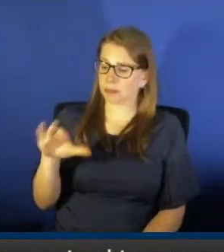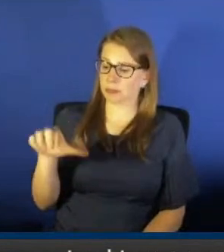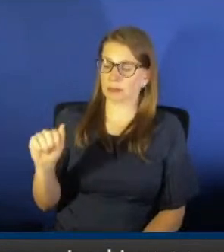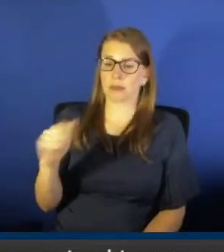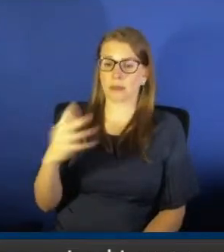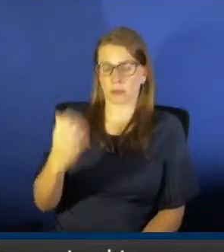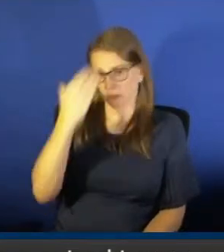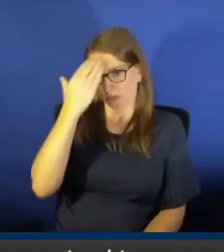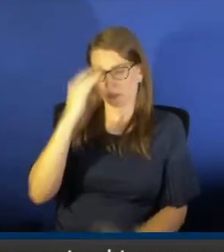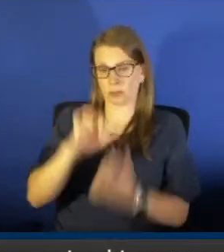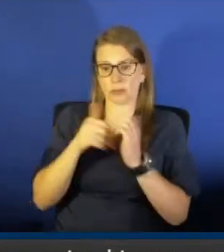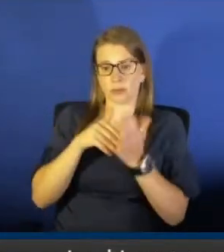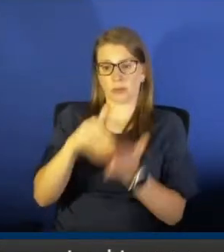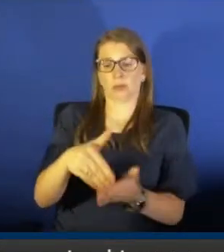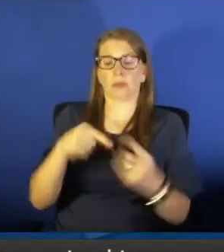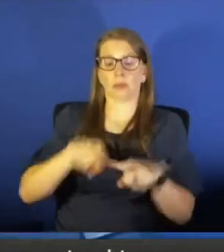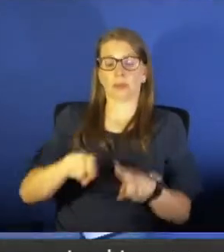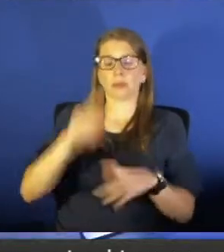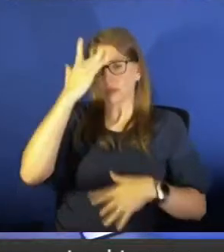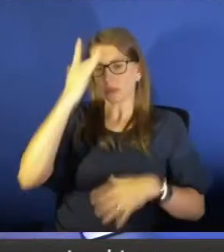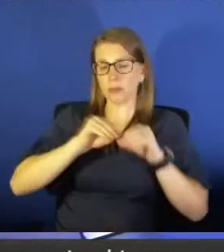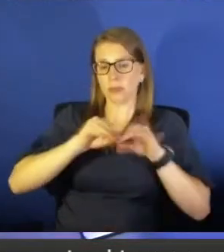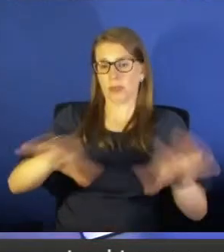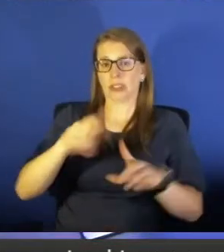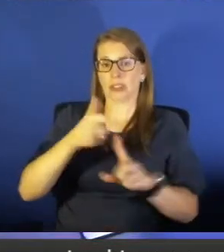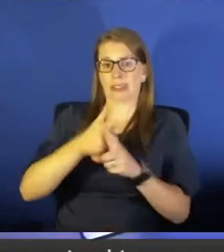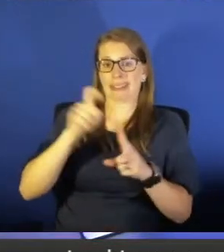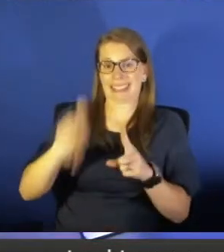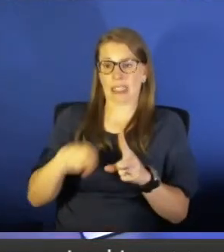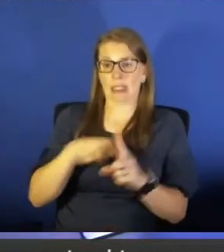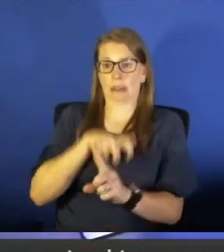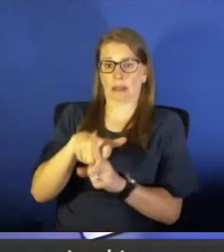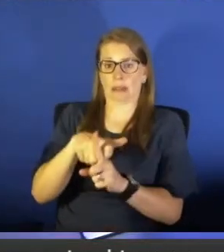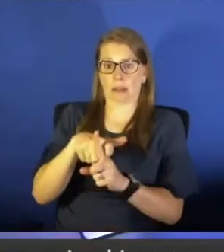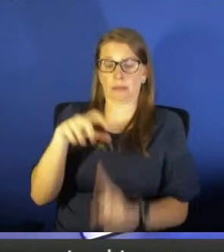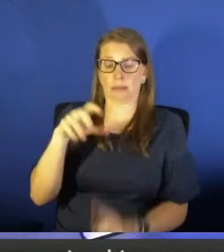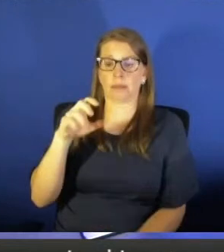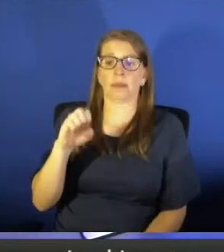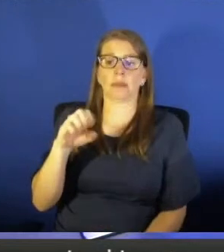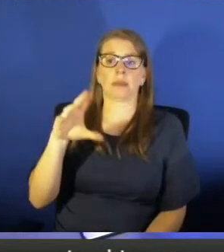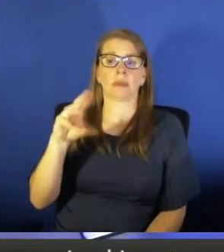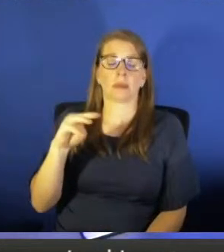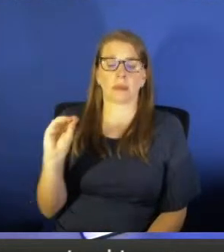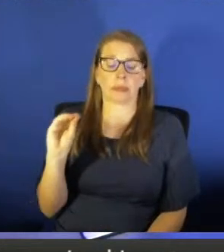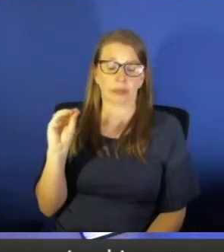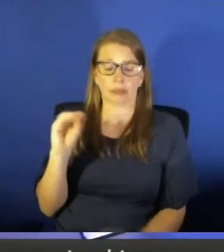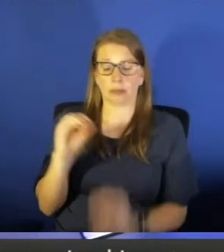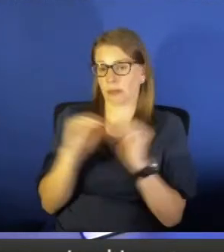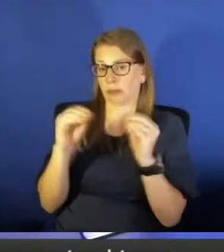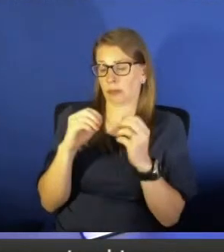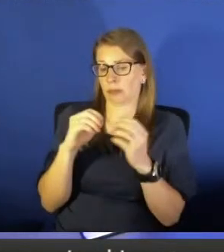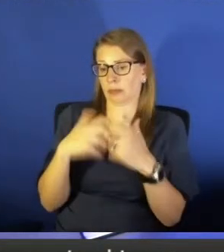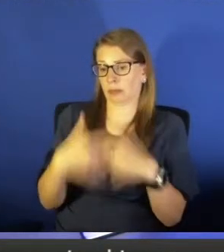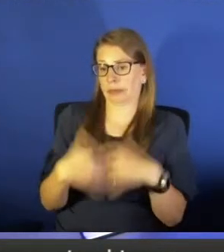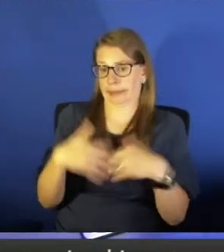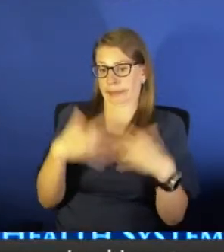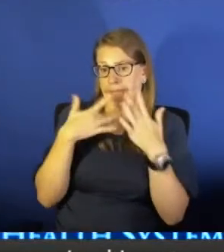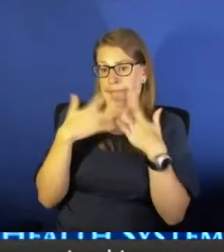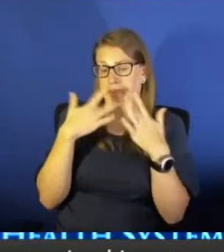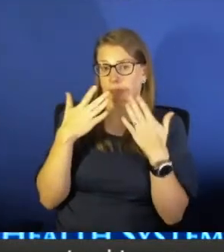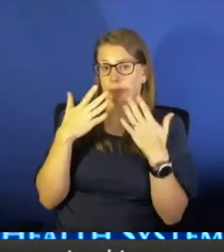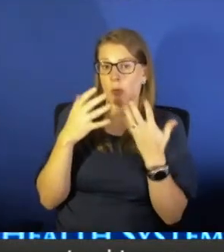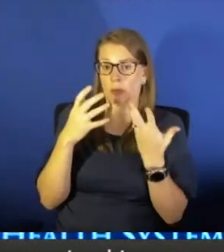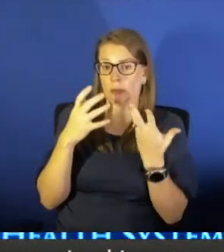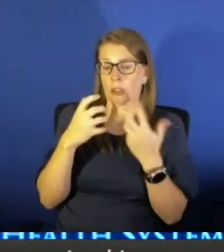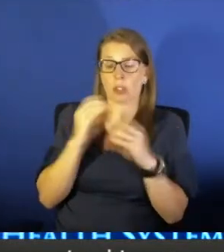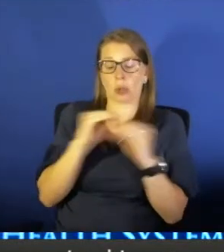often during the surge did you need to put someone on ECMO? I mean, there were certainly no machines to spare, I would imagine. So we had